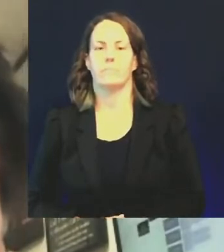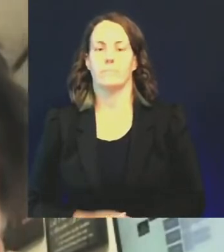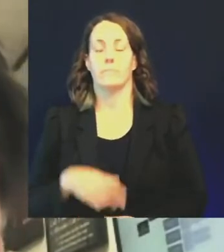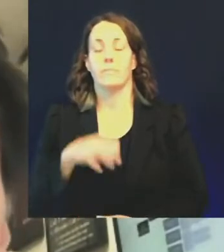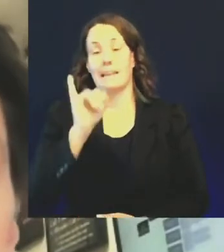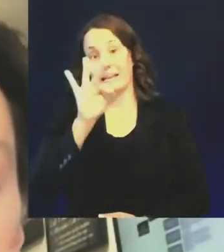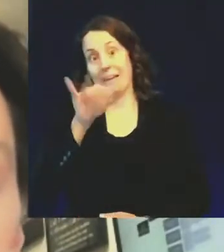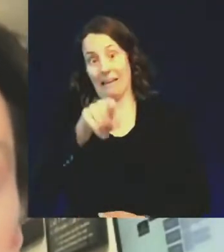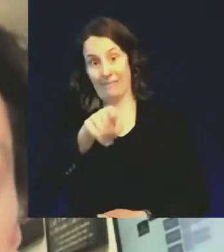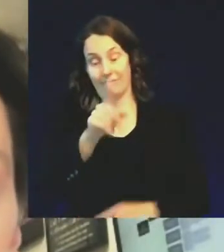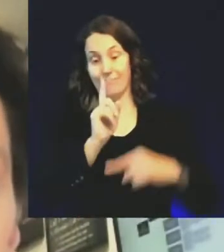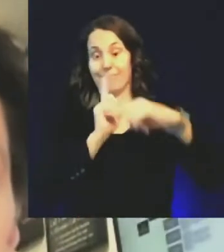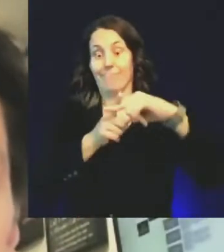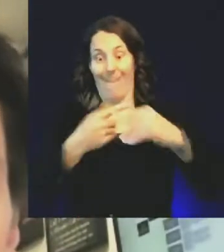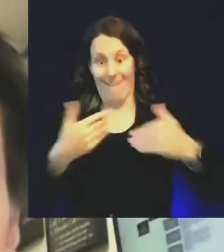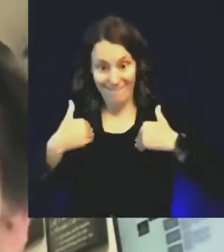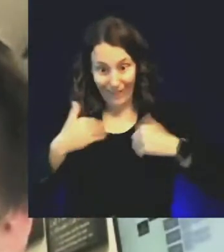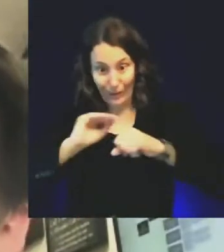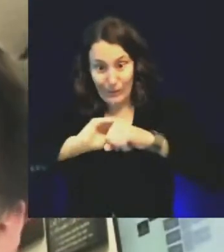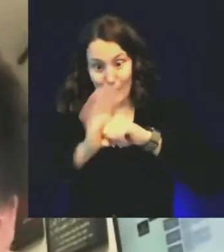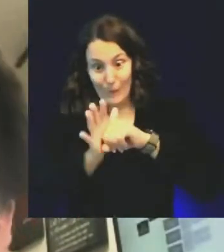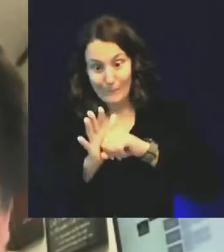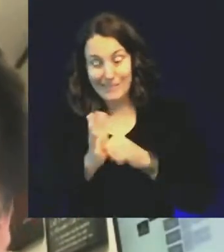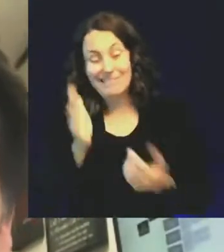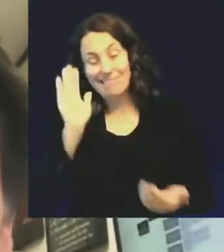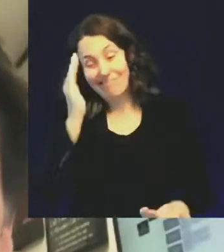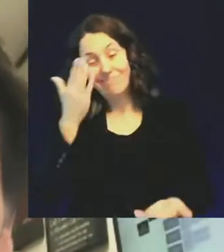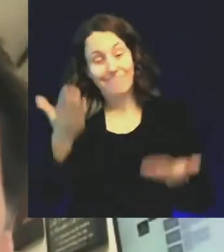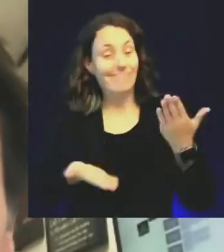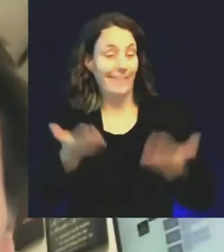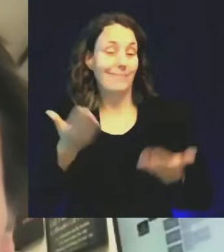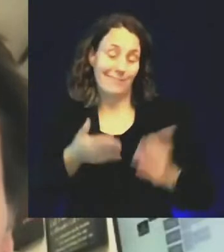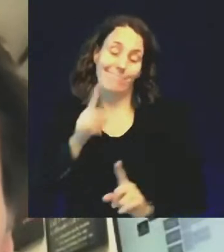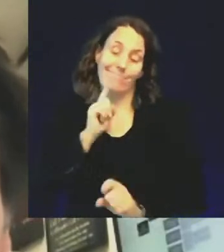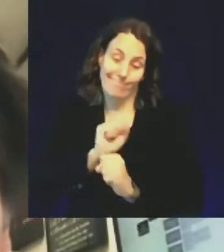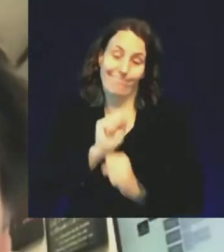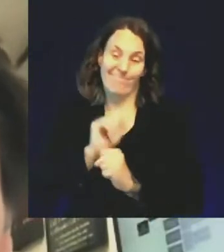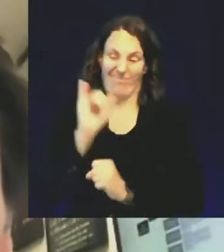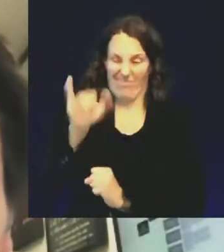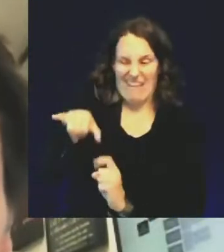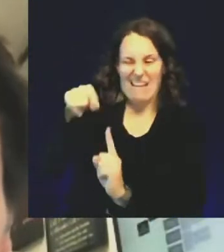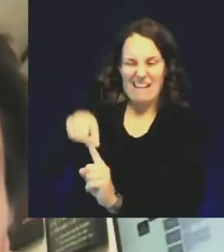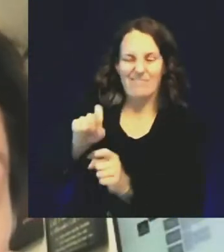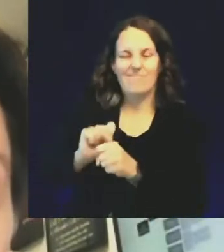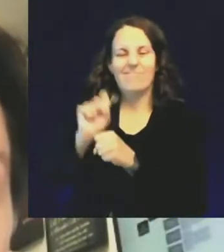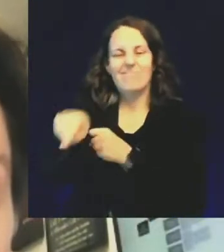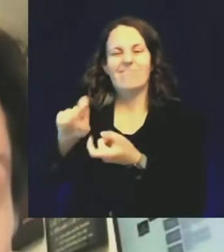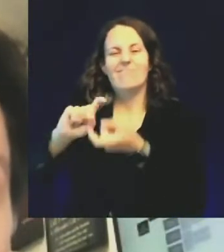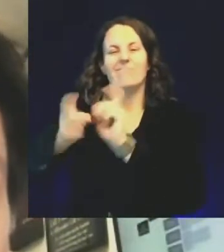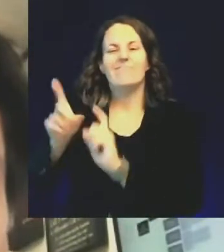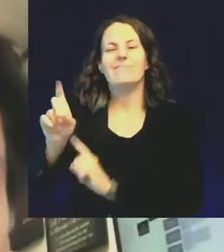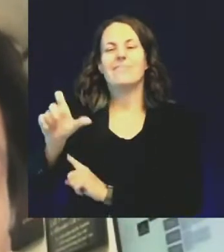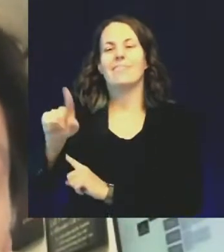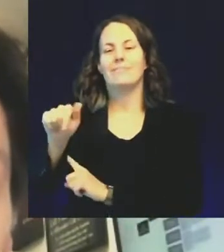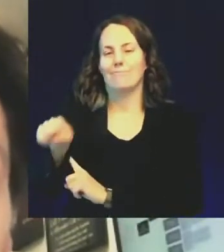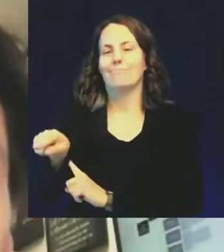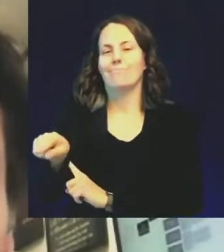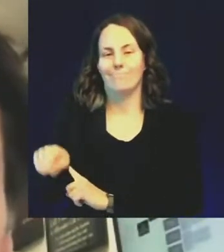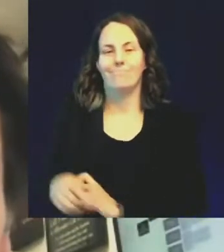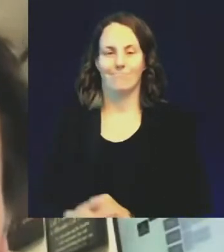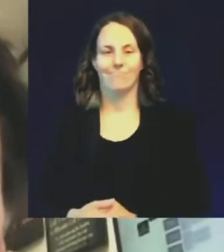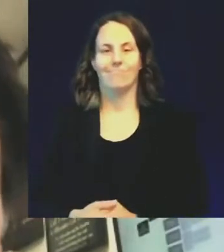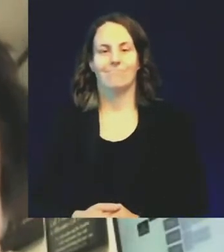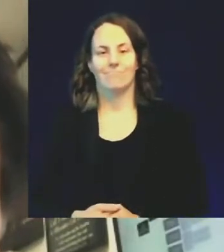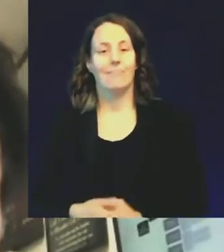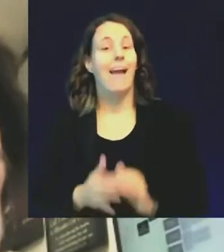that individual behavior plays an important role. And there are things we can do to protect against transmission of the